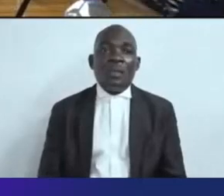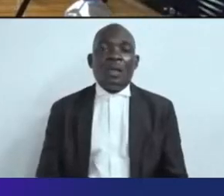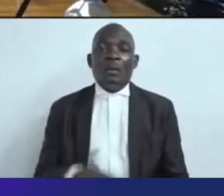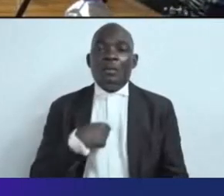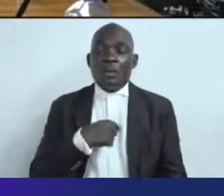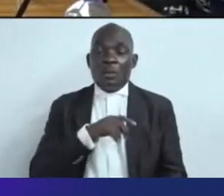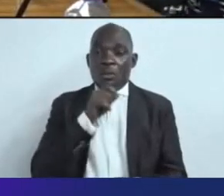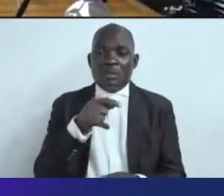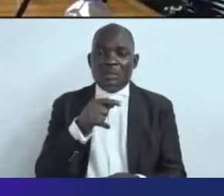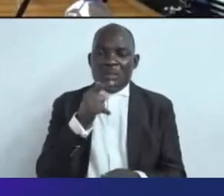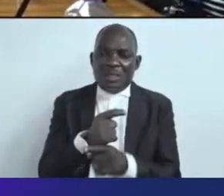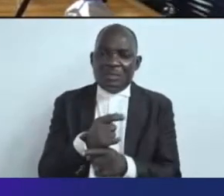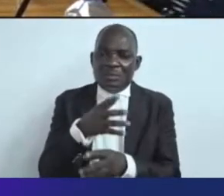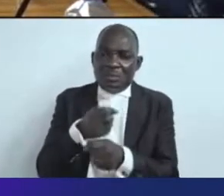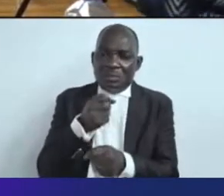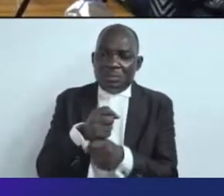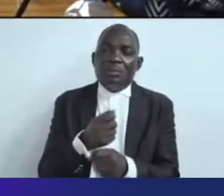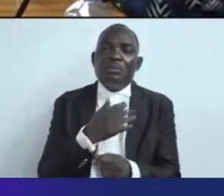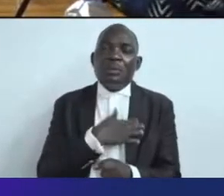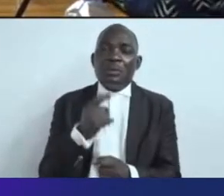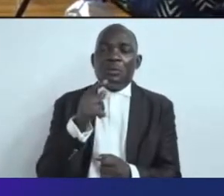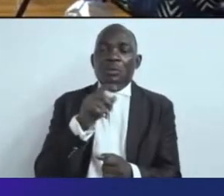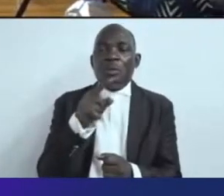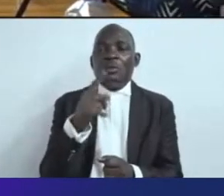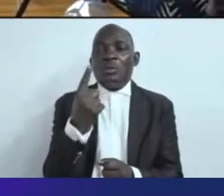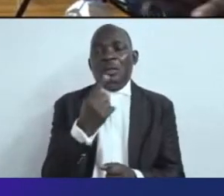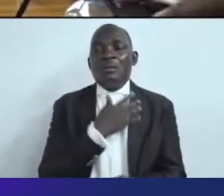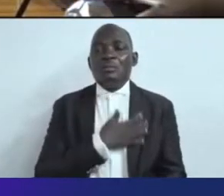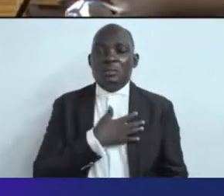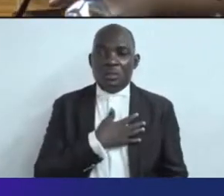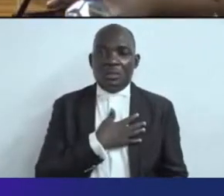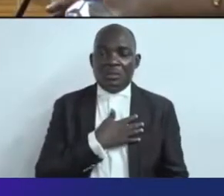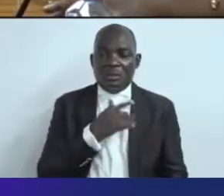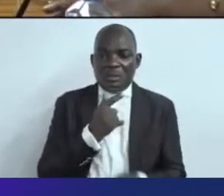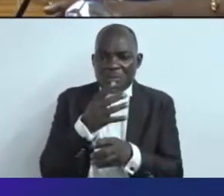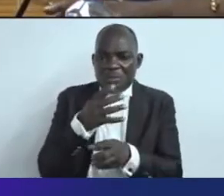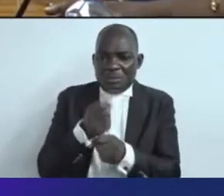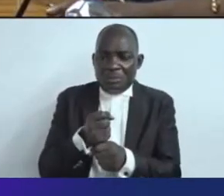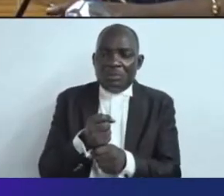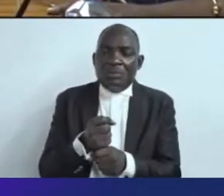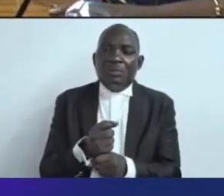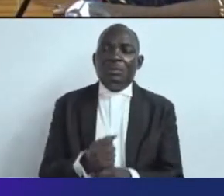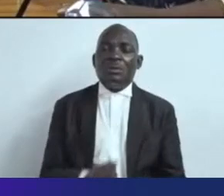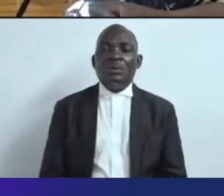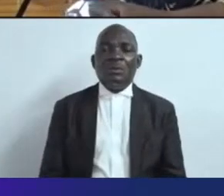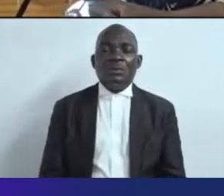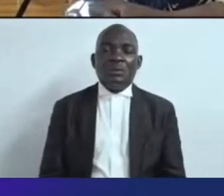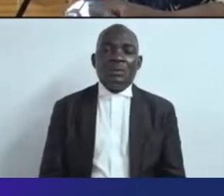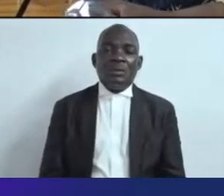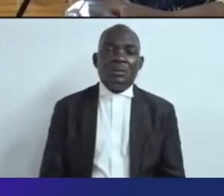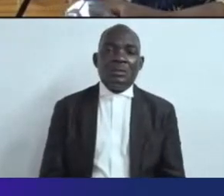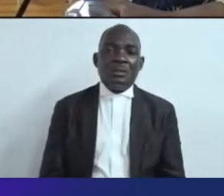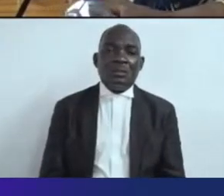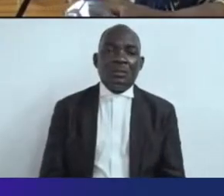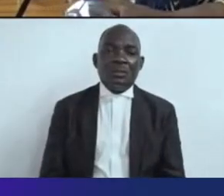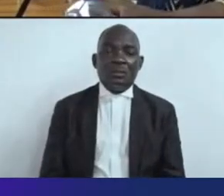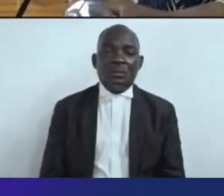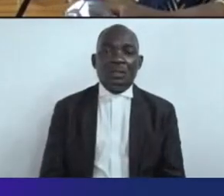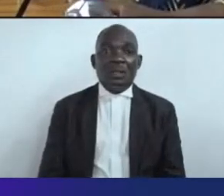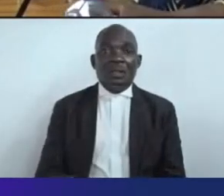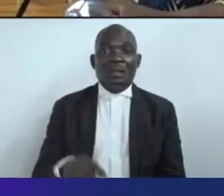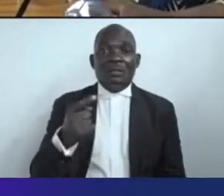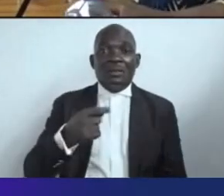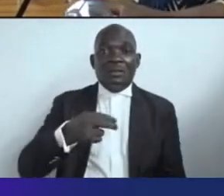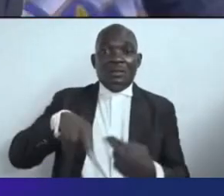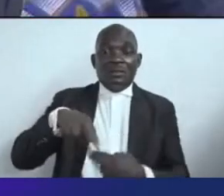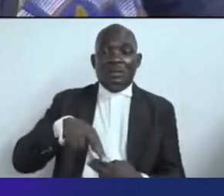also with your questions. Respectfully, one question in media house, very brief with our long preambles. So first round,